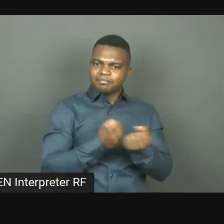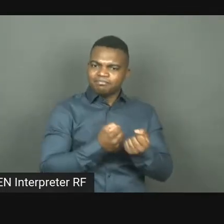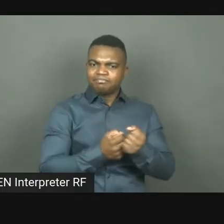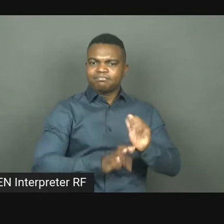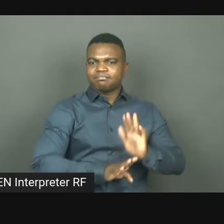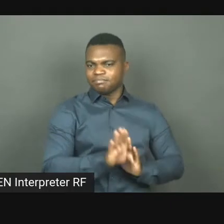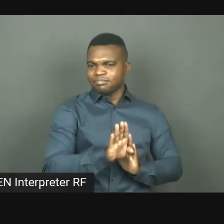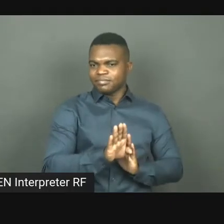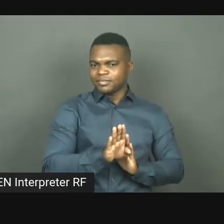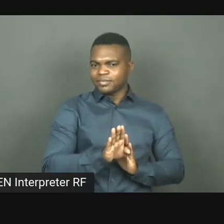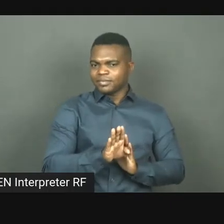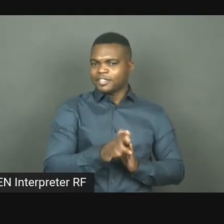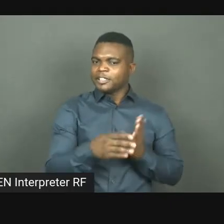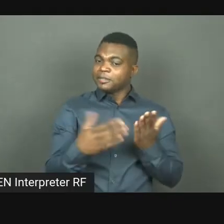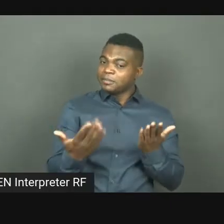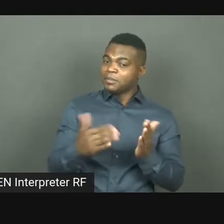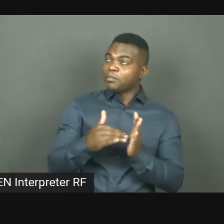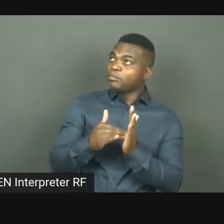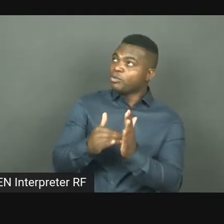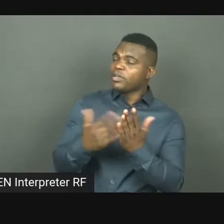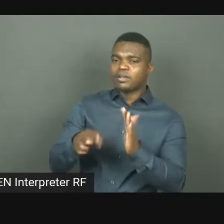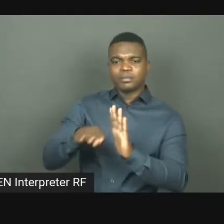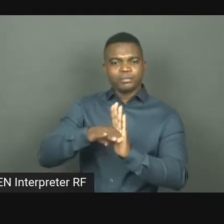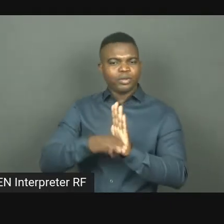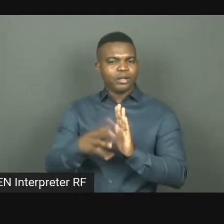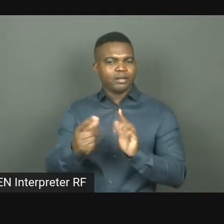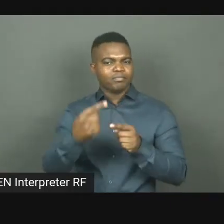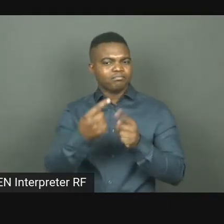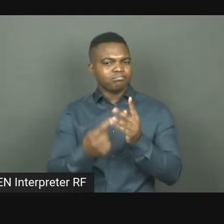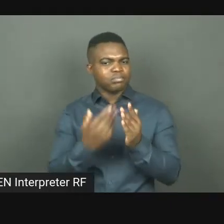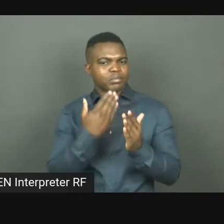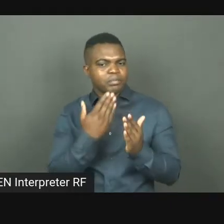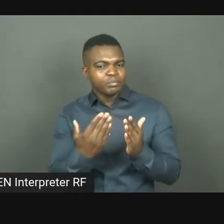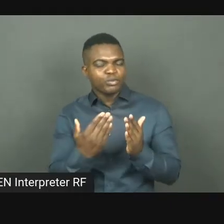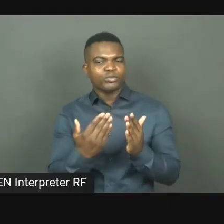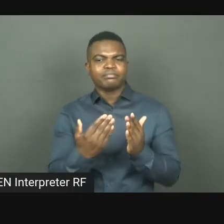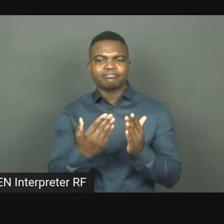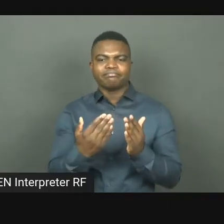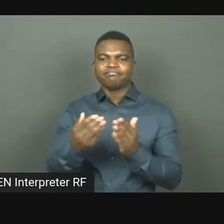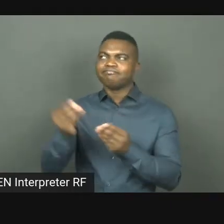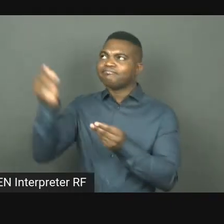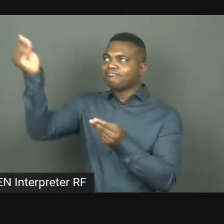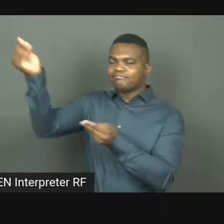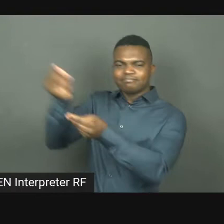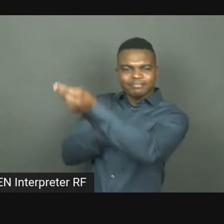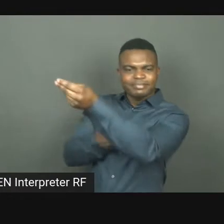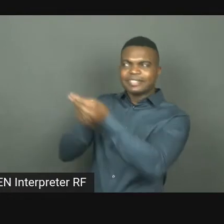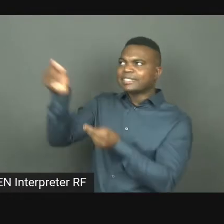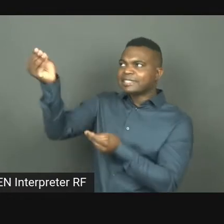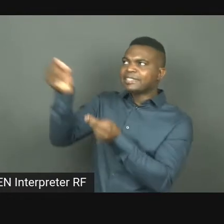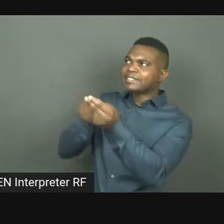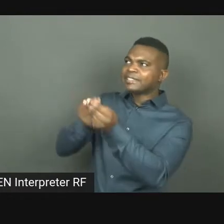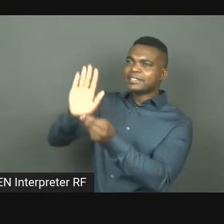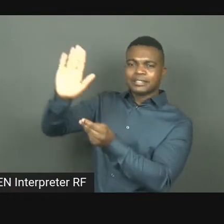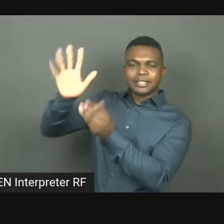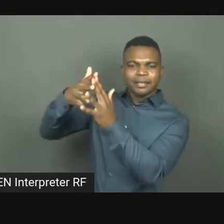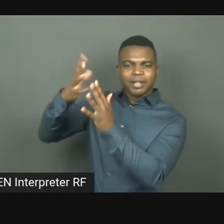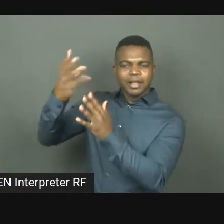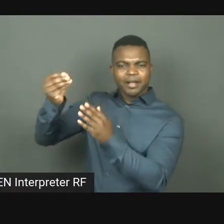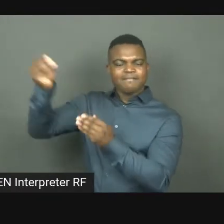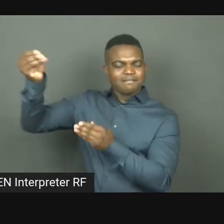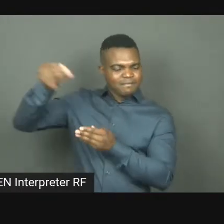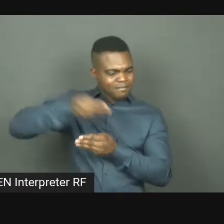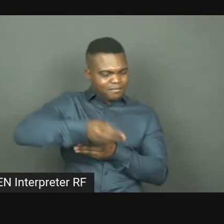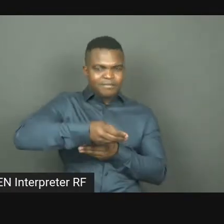HIV pandemic, hasn't been linear. A lot of these kinds of challenges were happening simultaneously, and it's not been